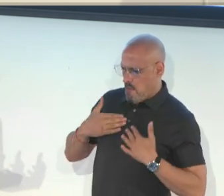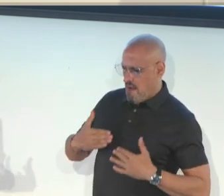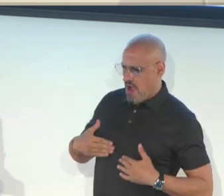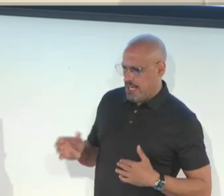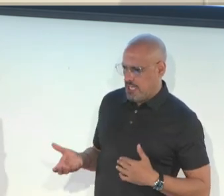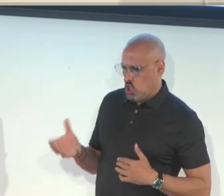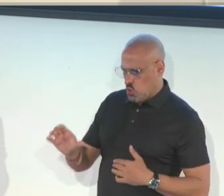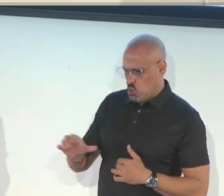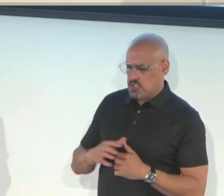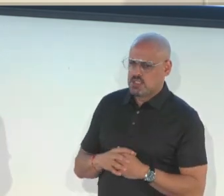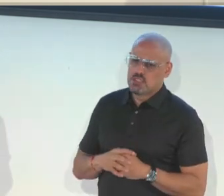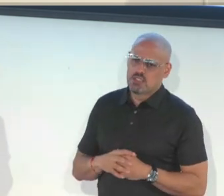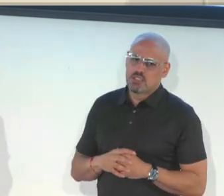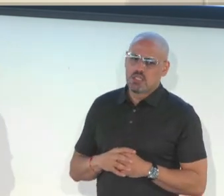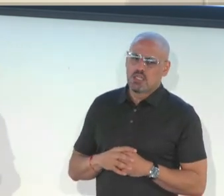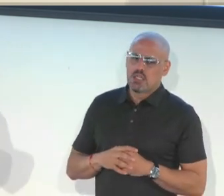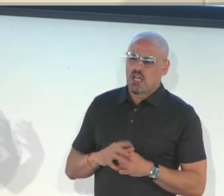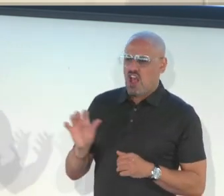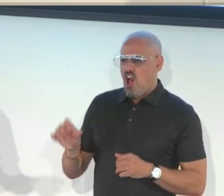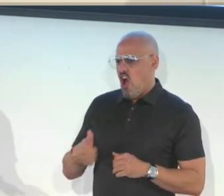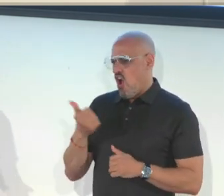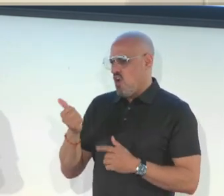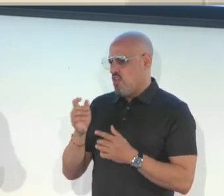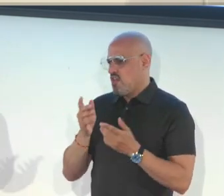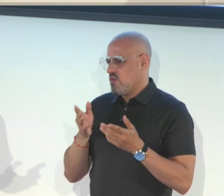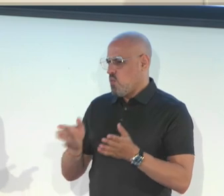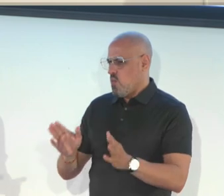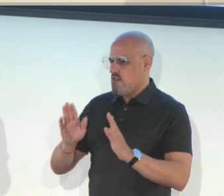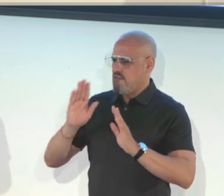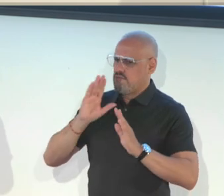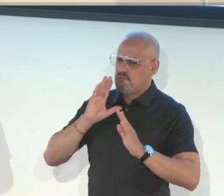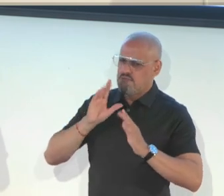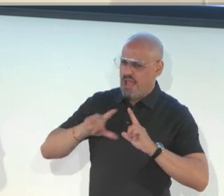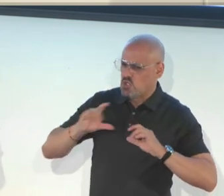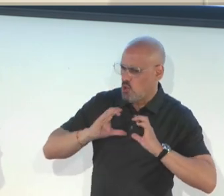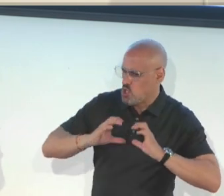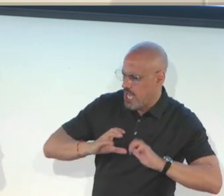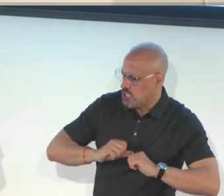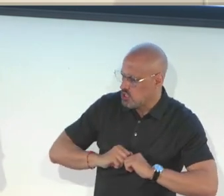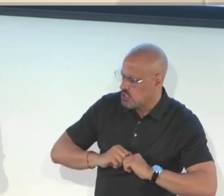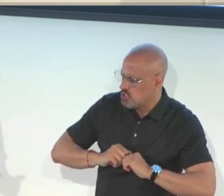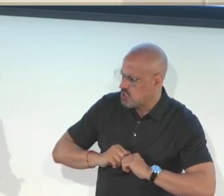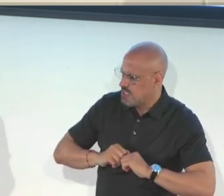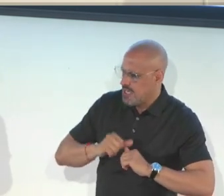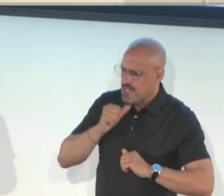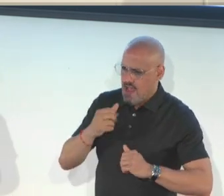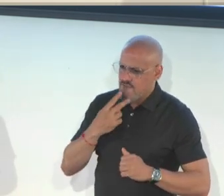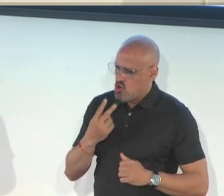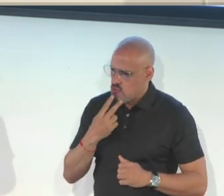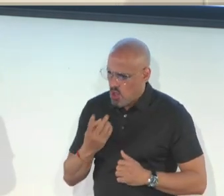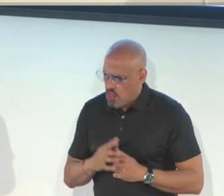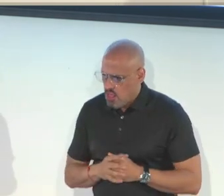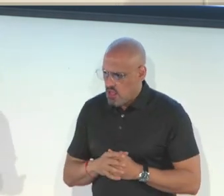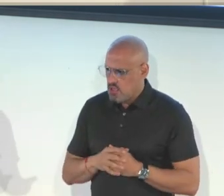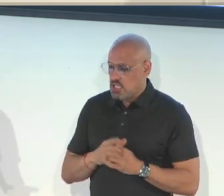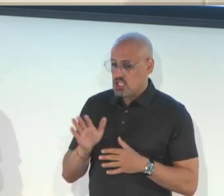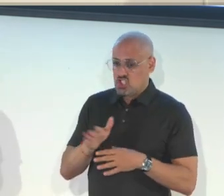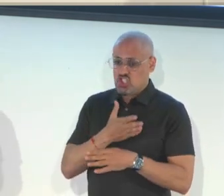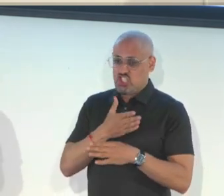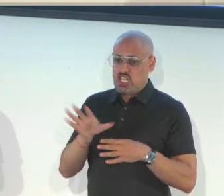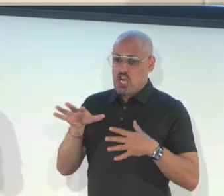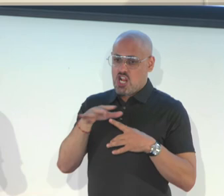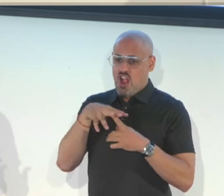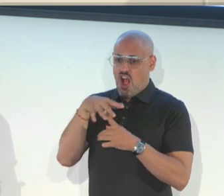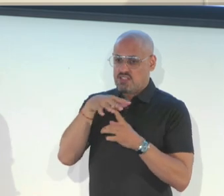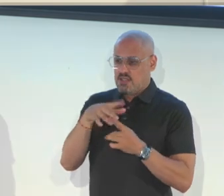cues, other forms of language and communication that is nonverbal, shared